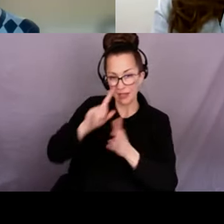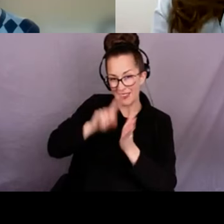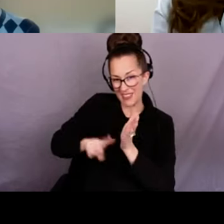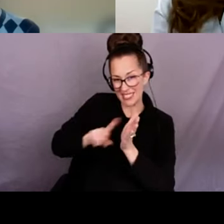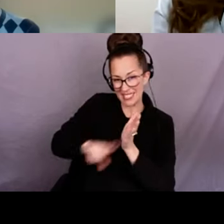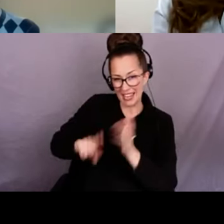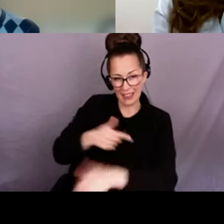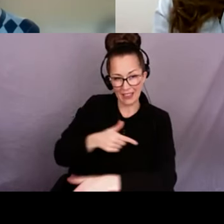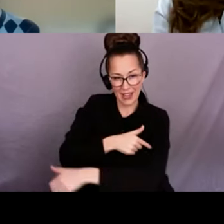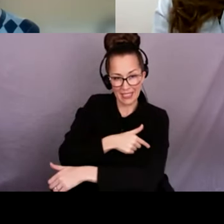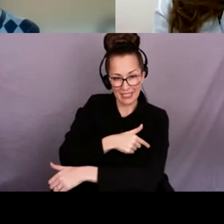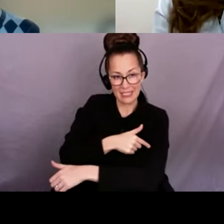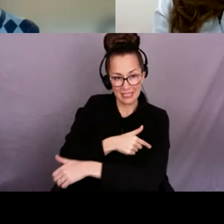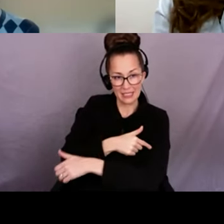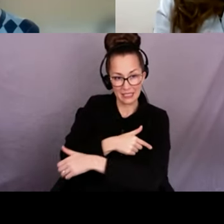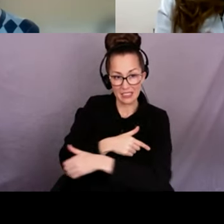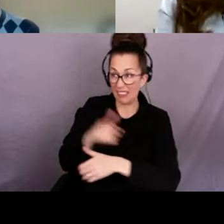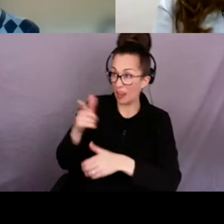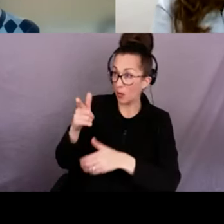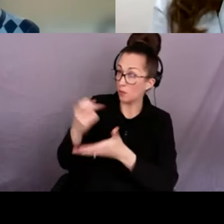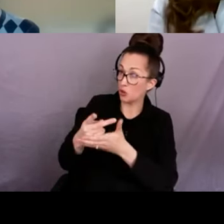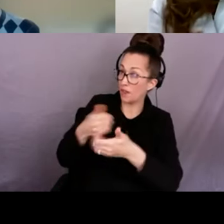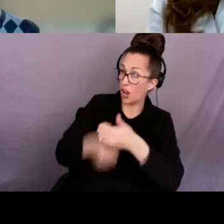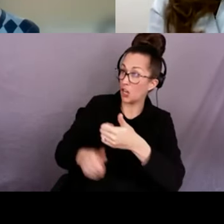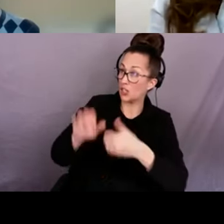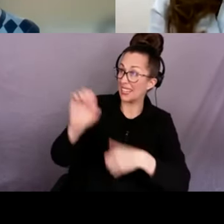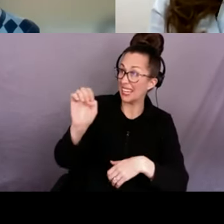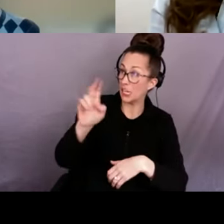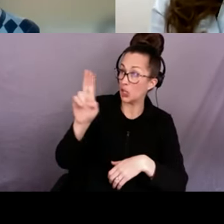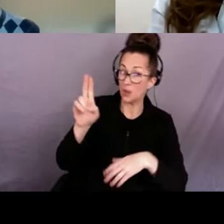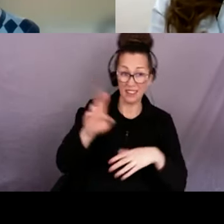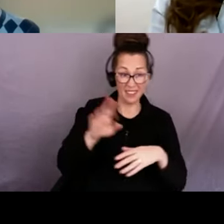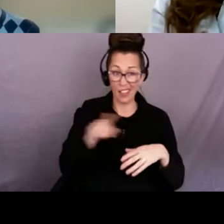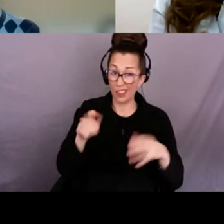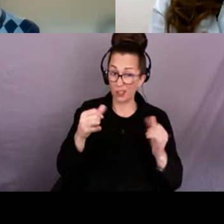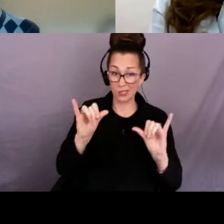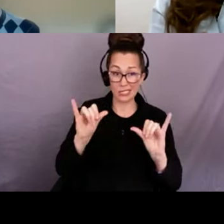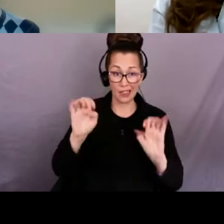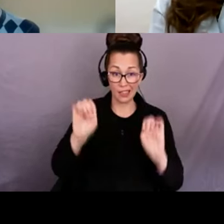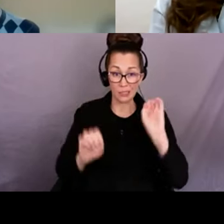an emergency use authorization, because those are really still experimental